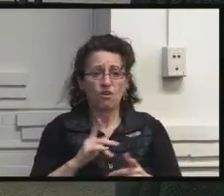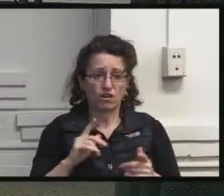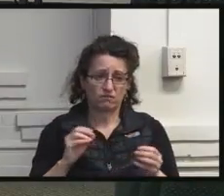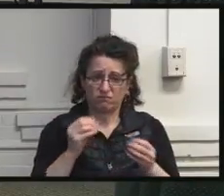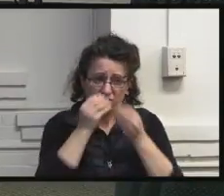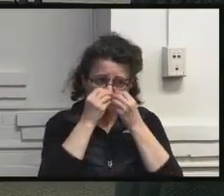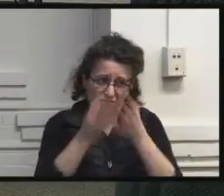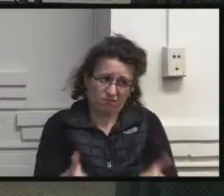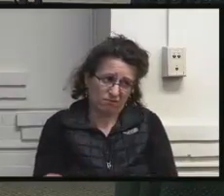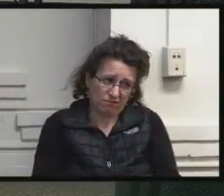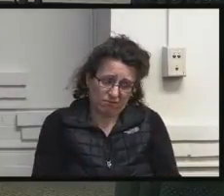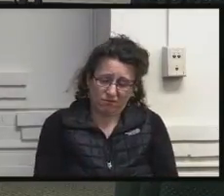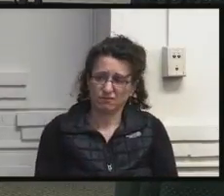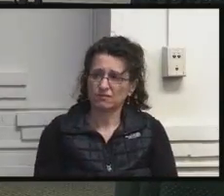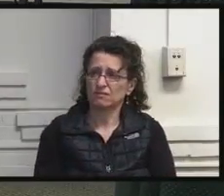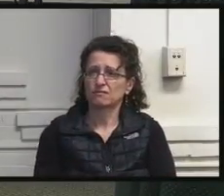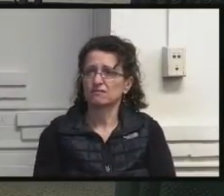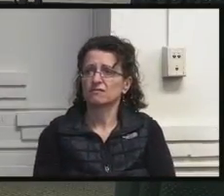promise.